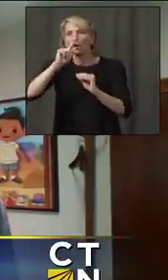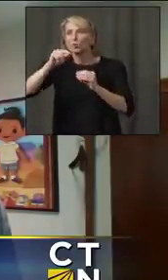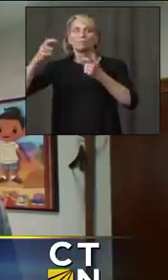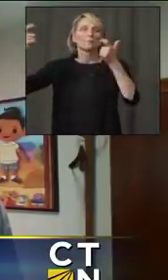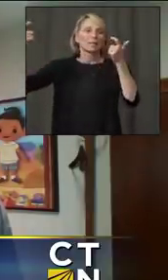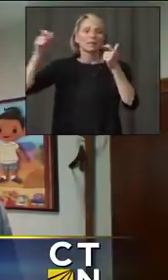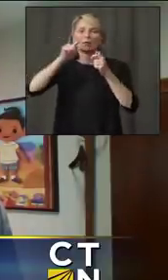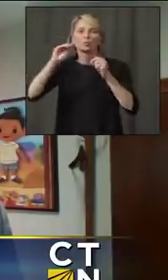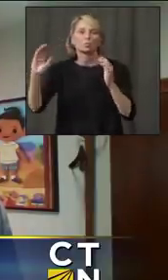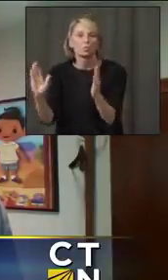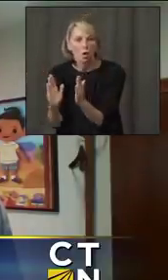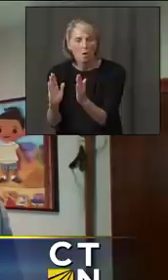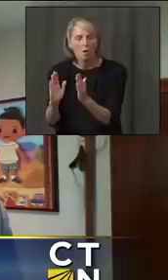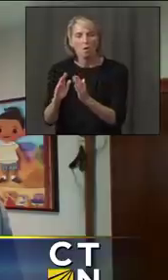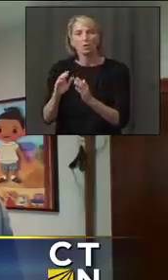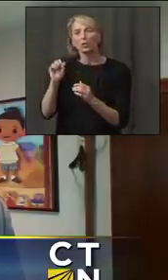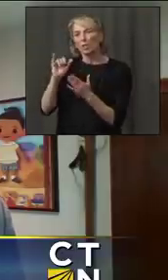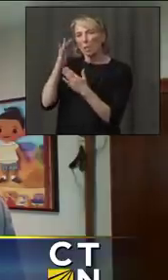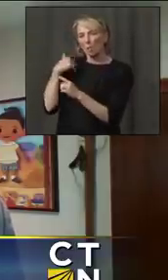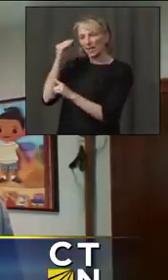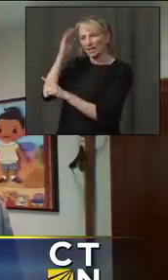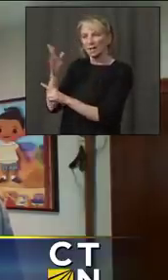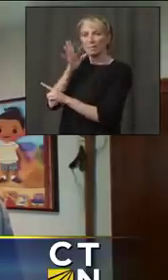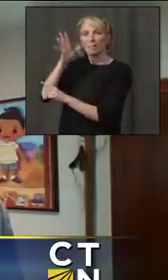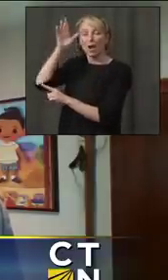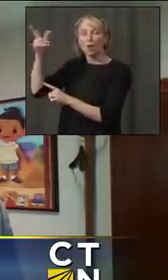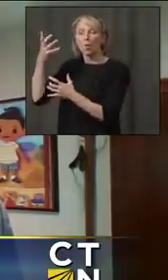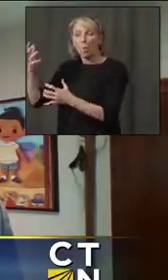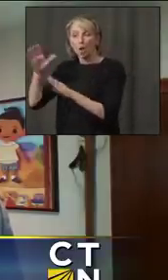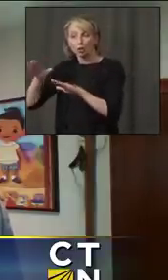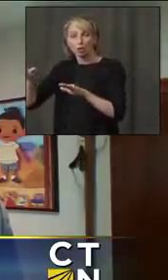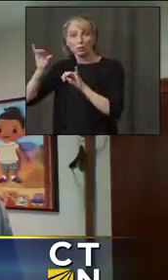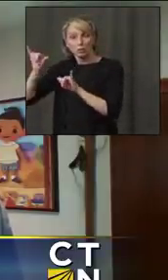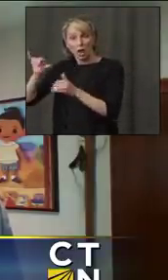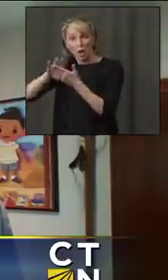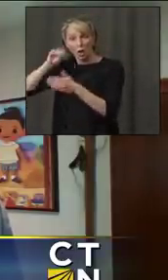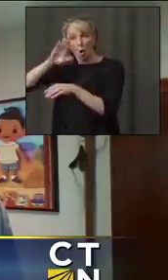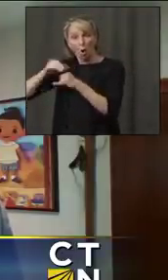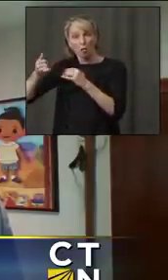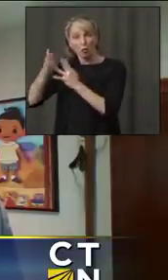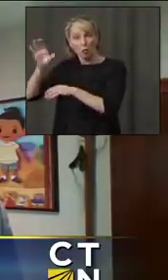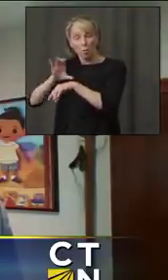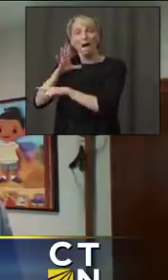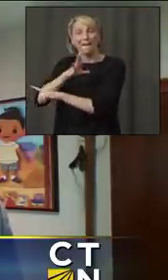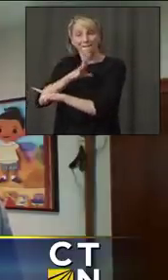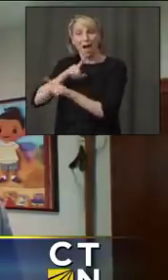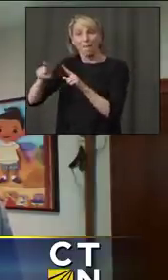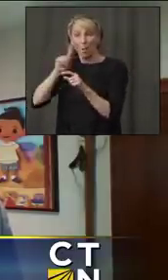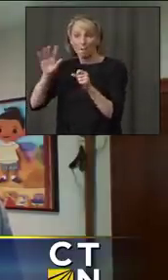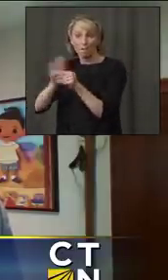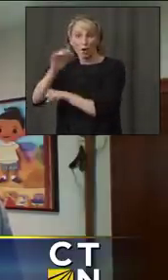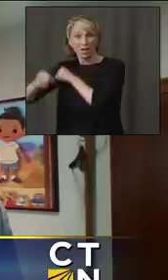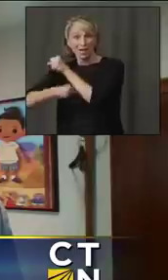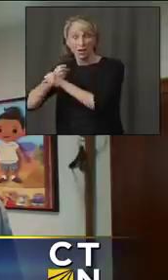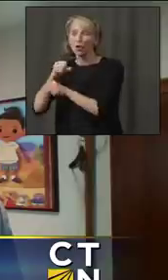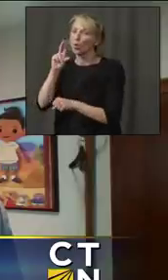year. And so when will the plan or the specifics of the plan for the blended learning be